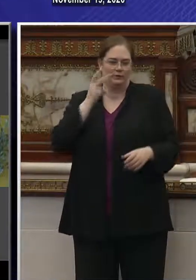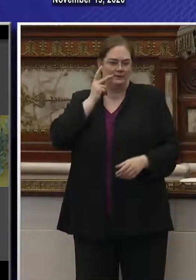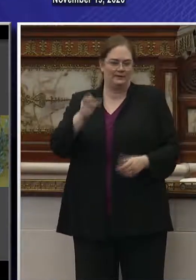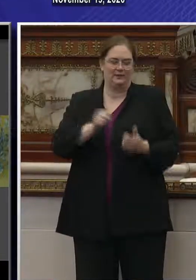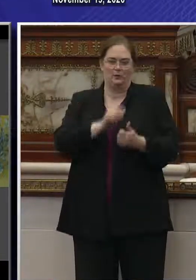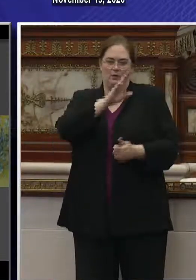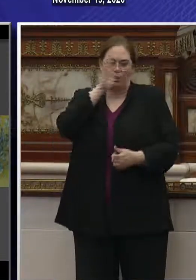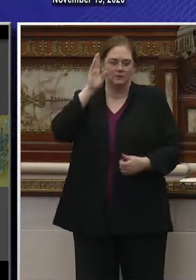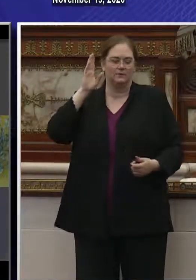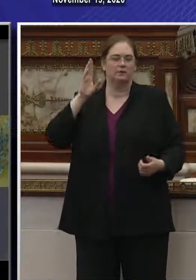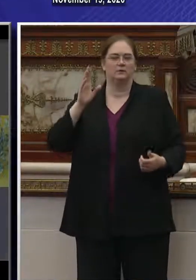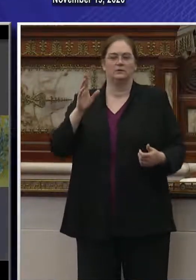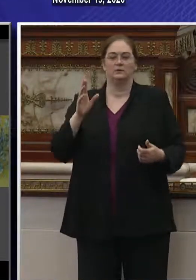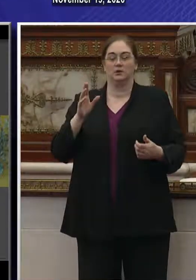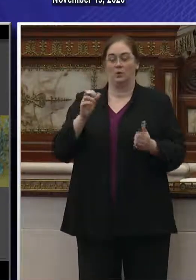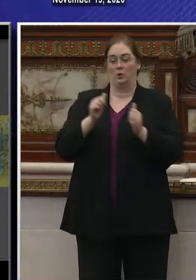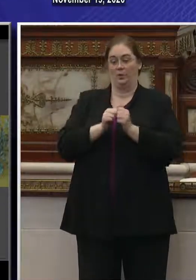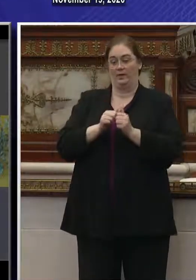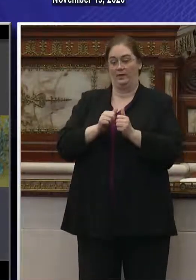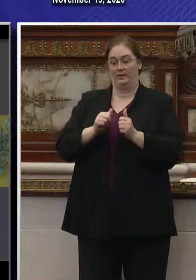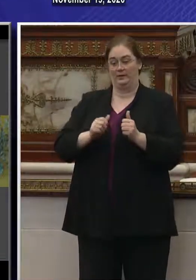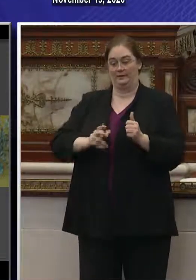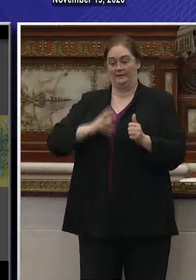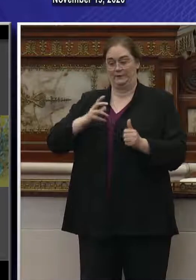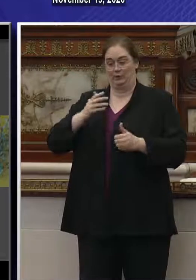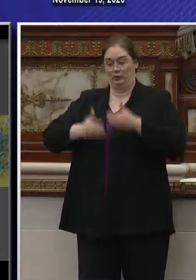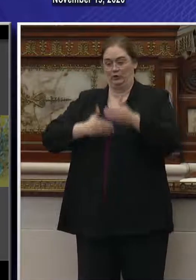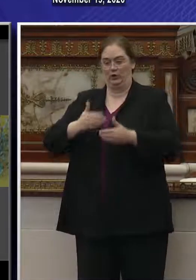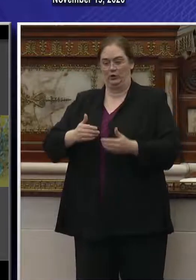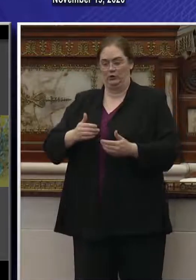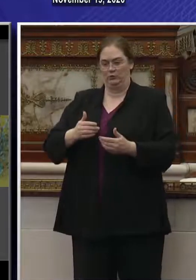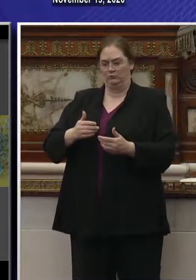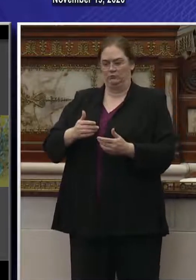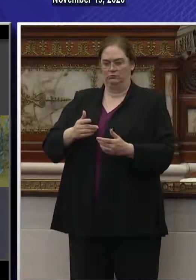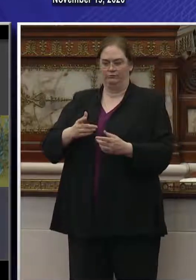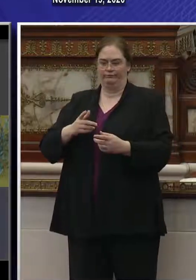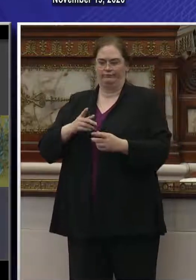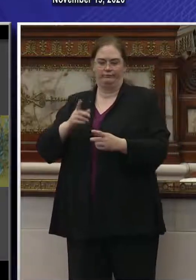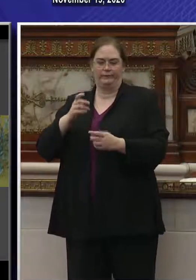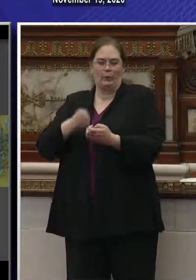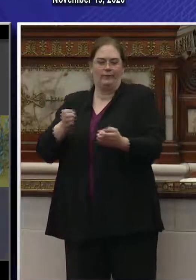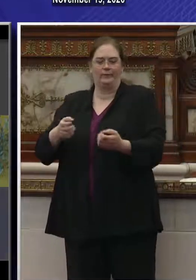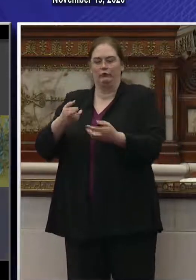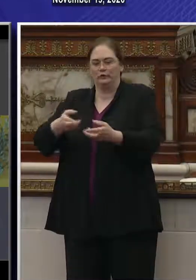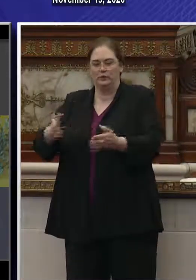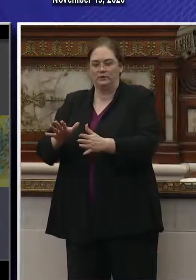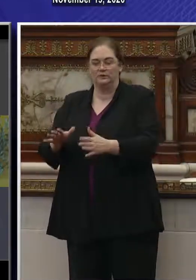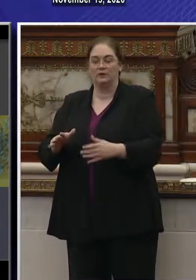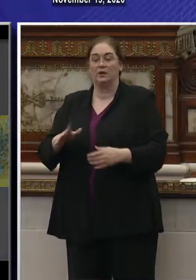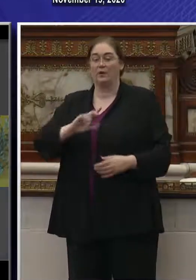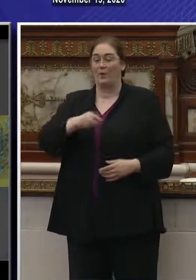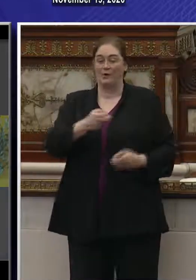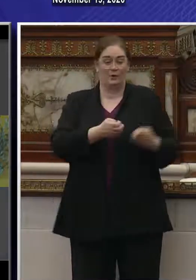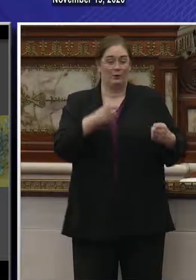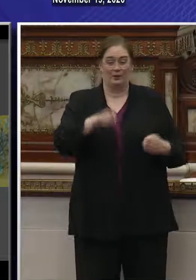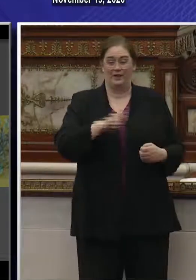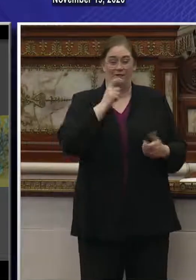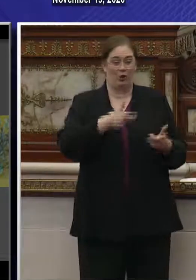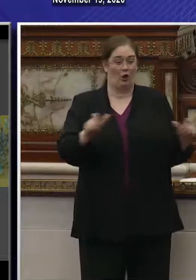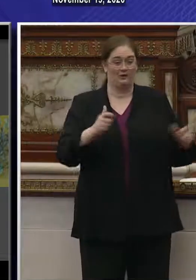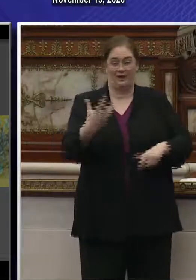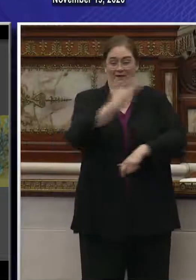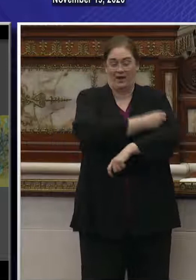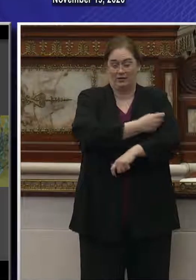seen with hospitals, with sophisticated procedures, you need mostly equipment, right? You need lots of resources. The only equipment that you really need for a